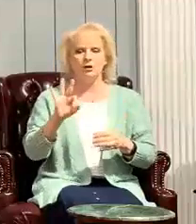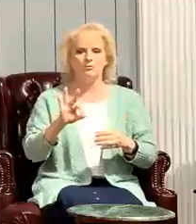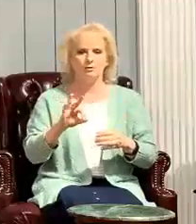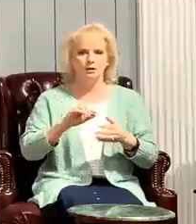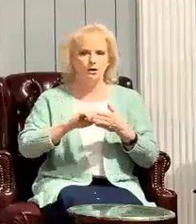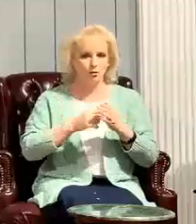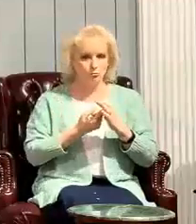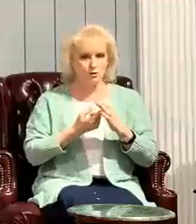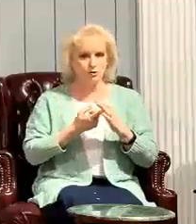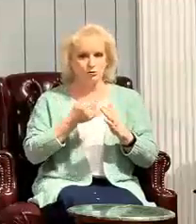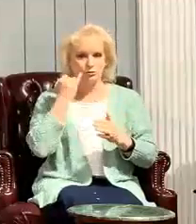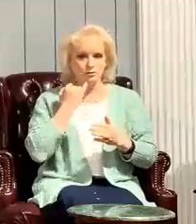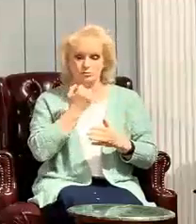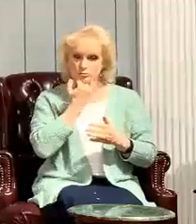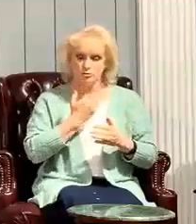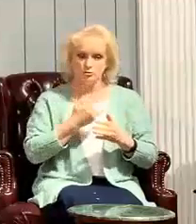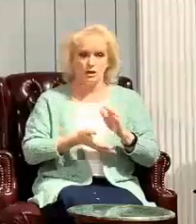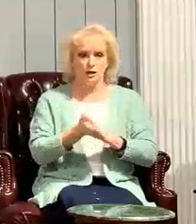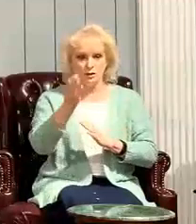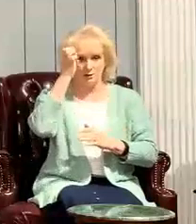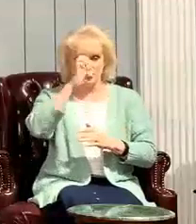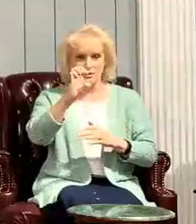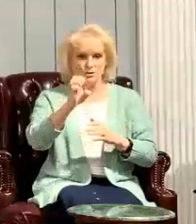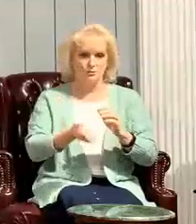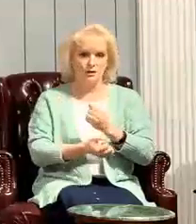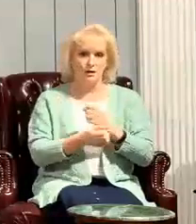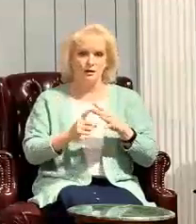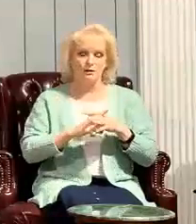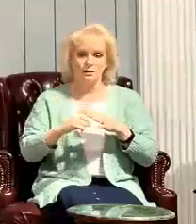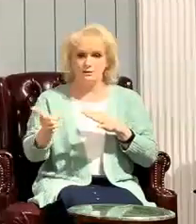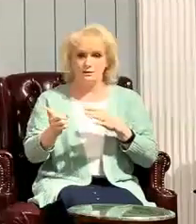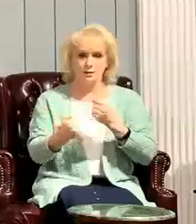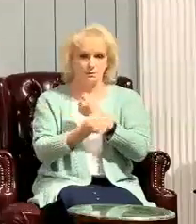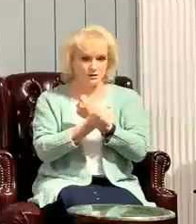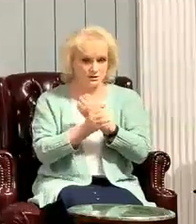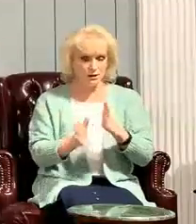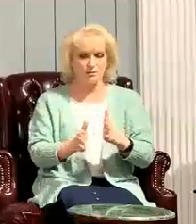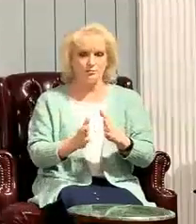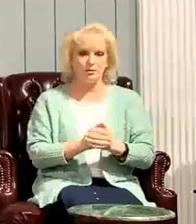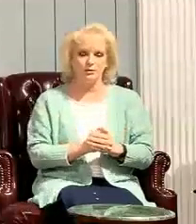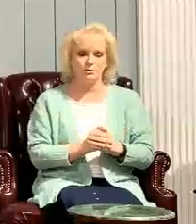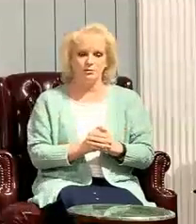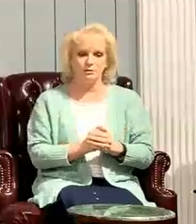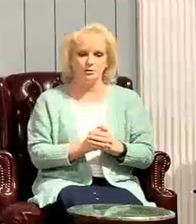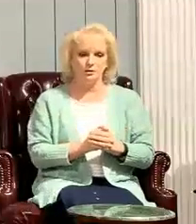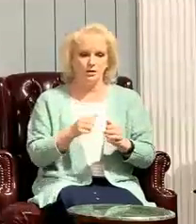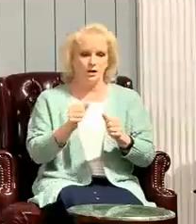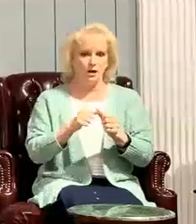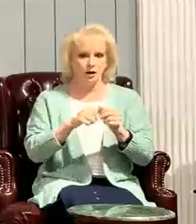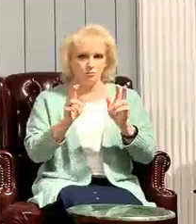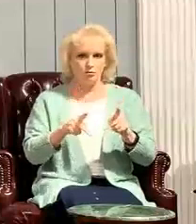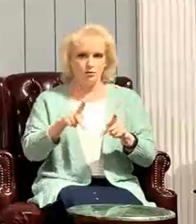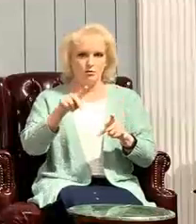left Egypt and escaped the slavery there. So these are the children. Everyone 20 years